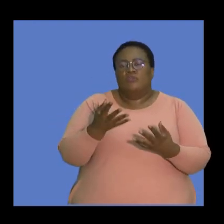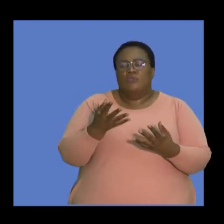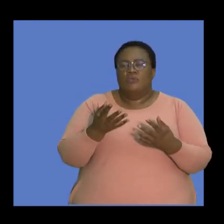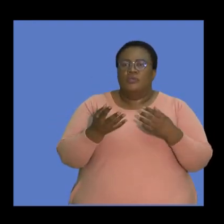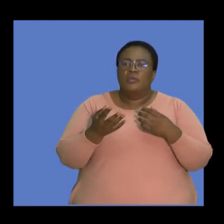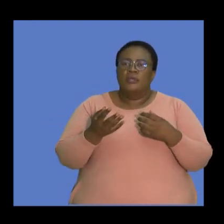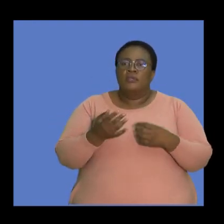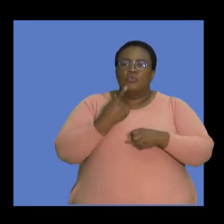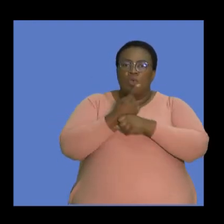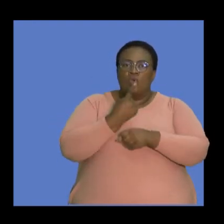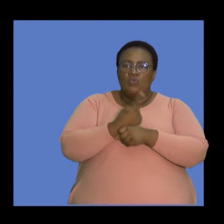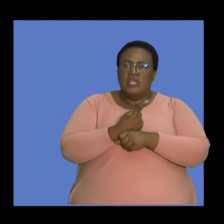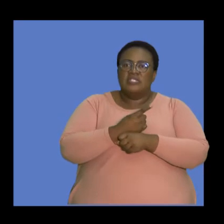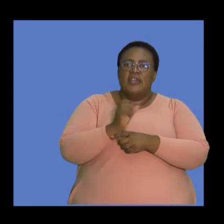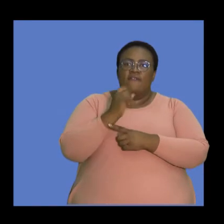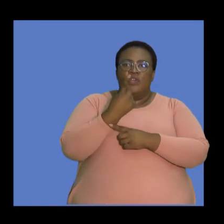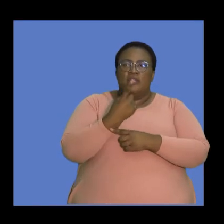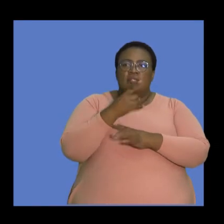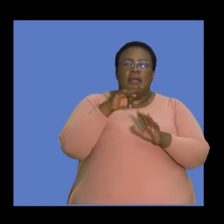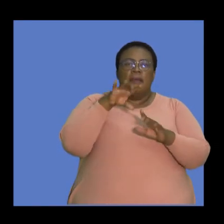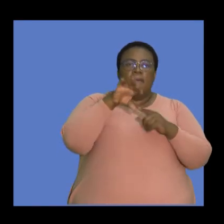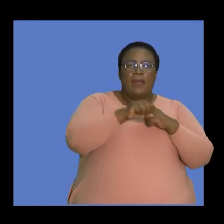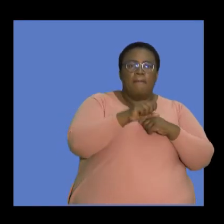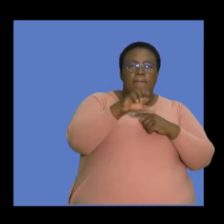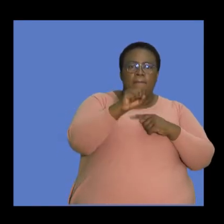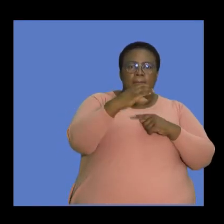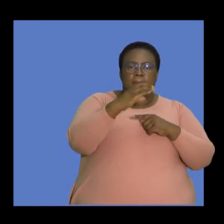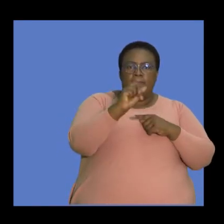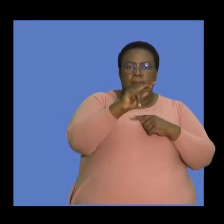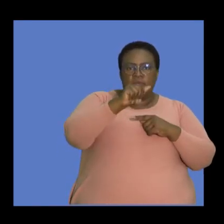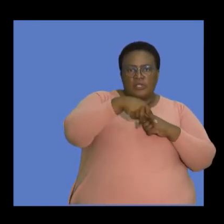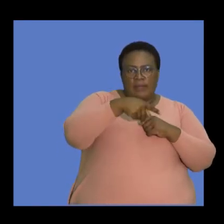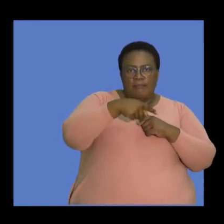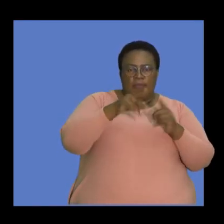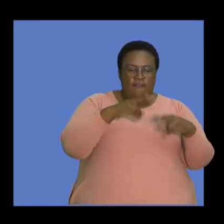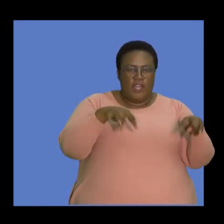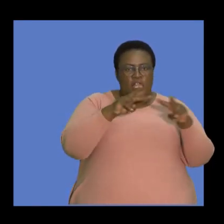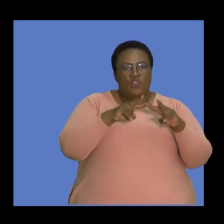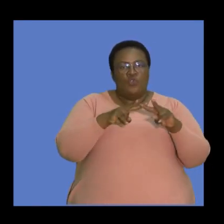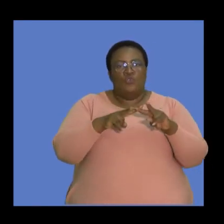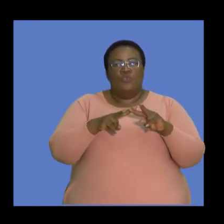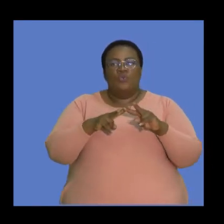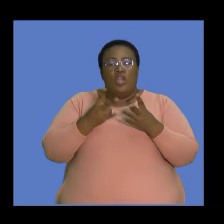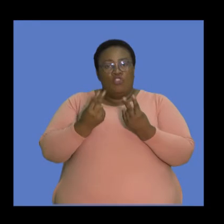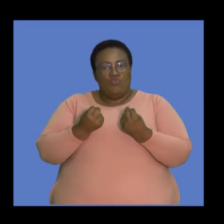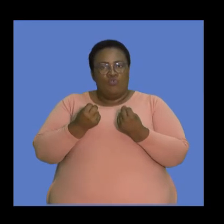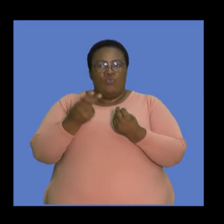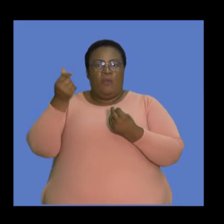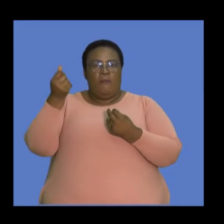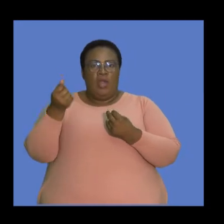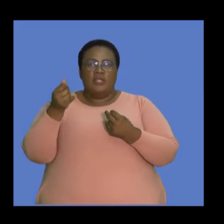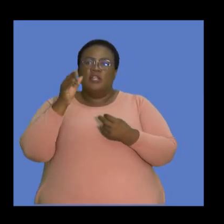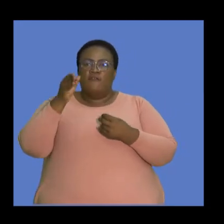will normally be given this as a hierarchy. So you'll always need to first find the scrap value, the future value or the